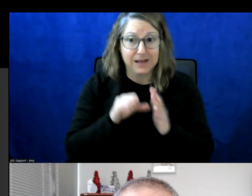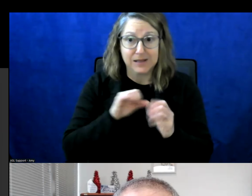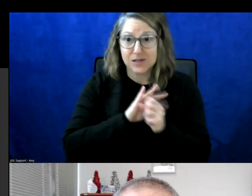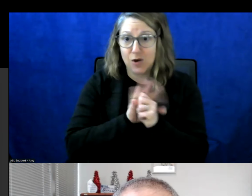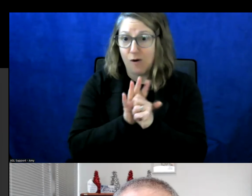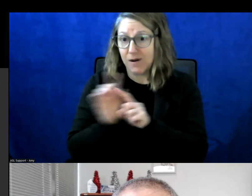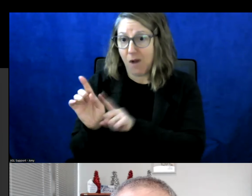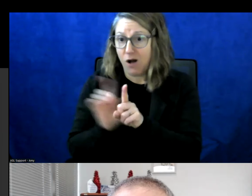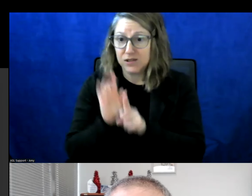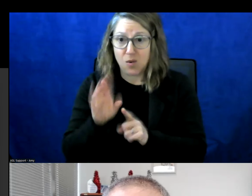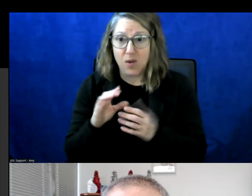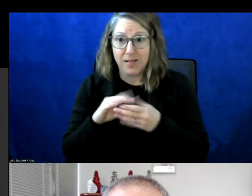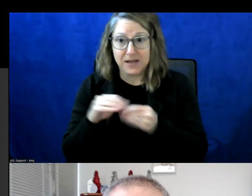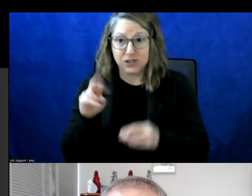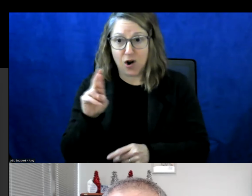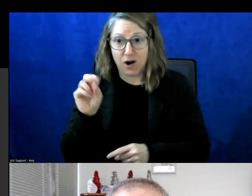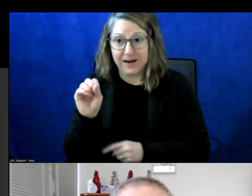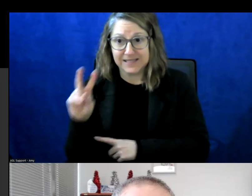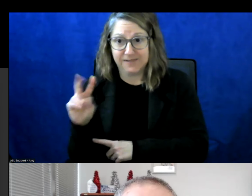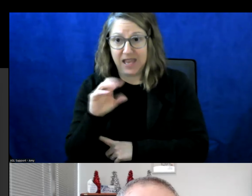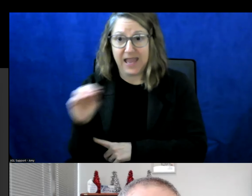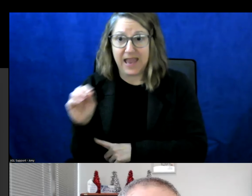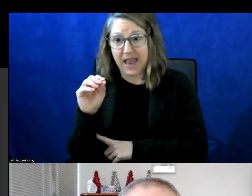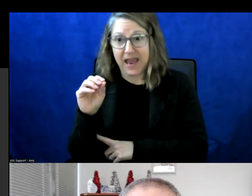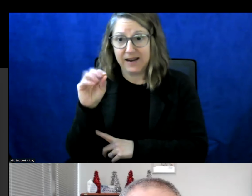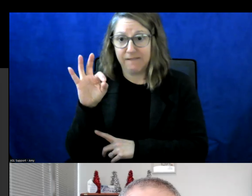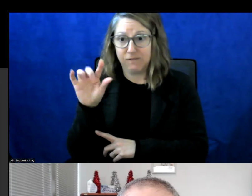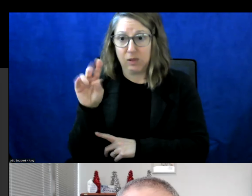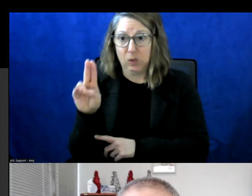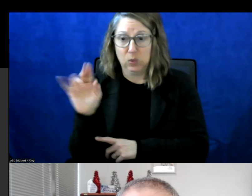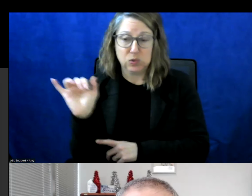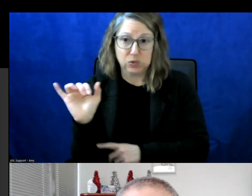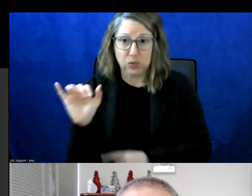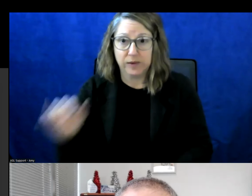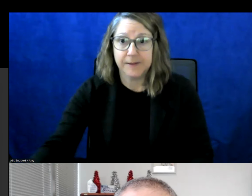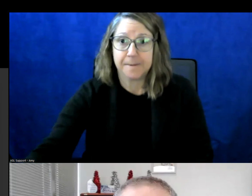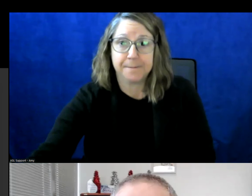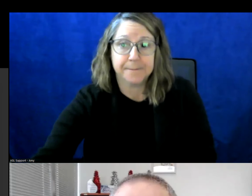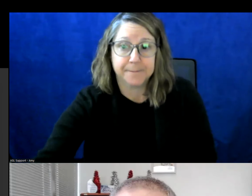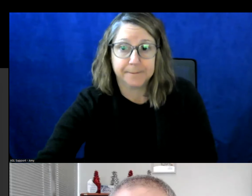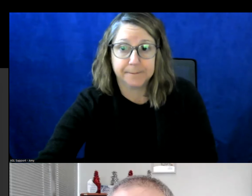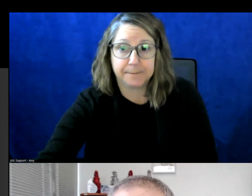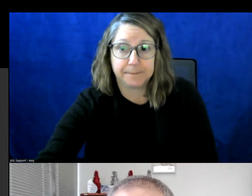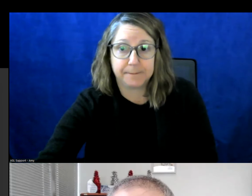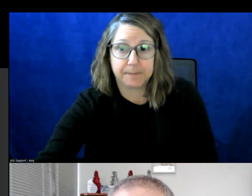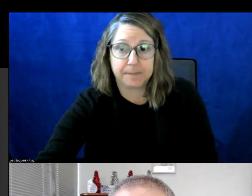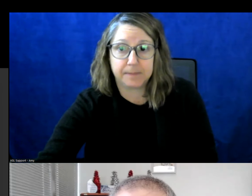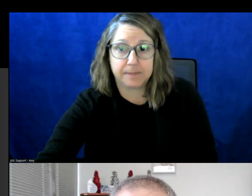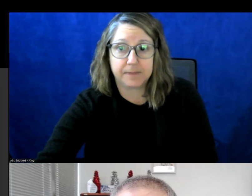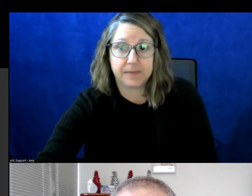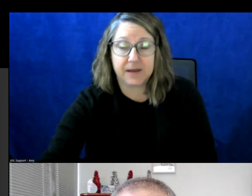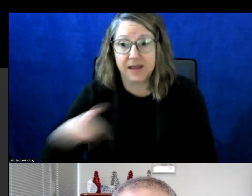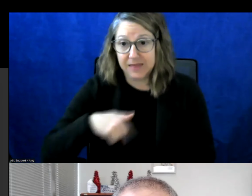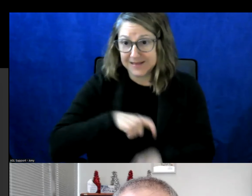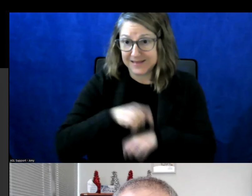and influenza as well because they're all impacting us. And in fact, at this time of year, we have all kinds of viruses impacting